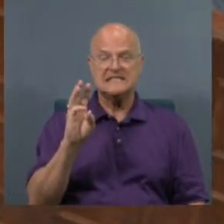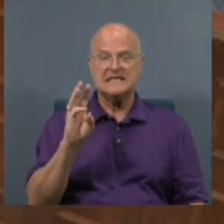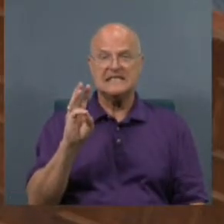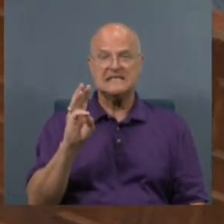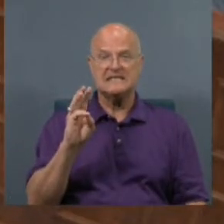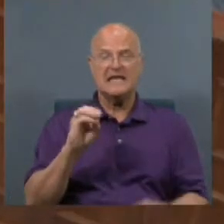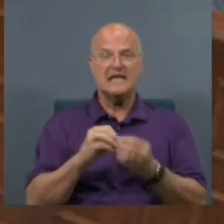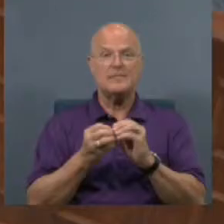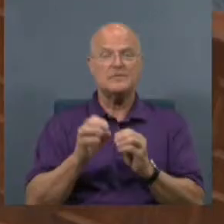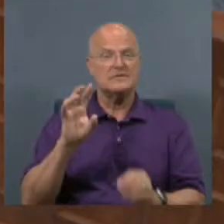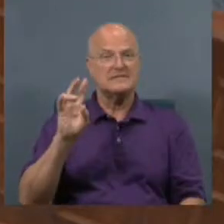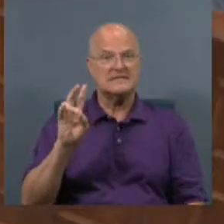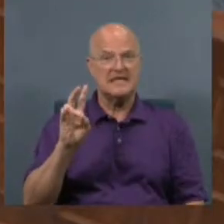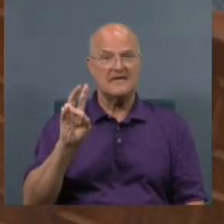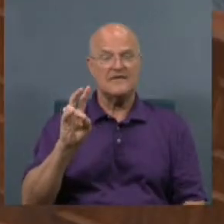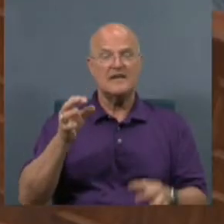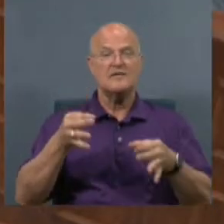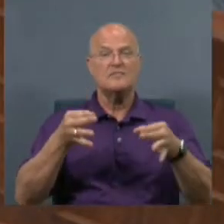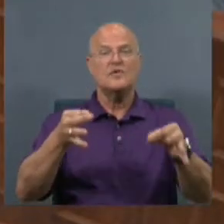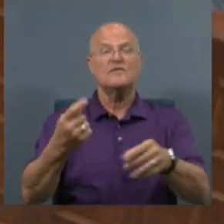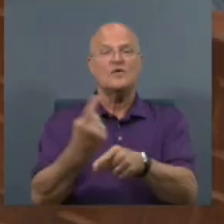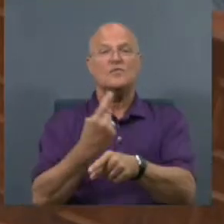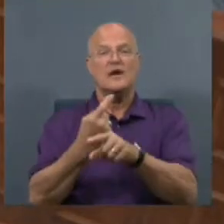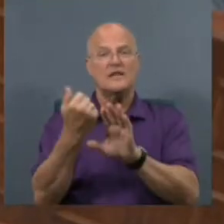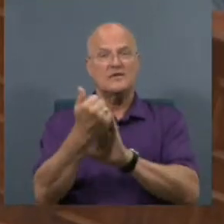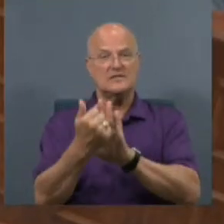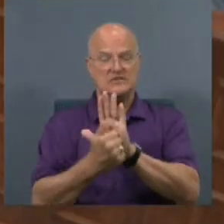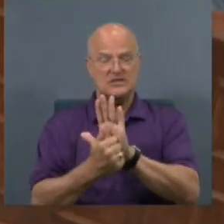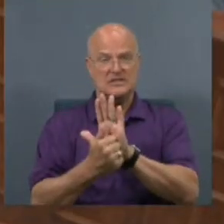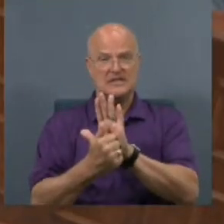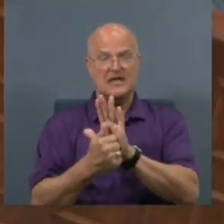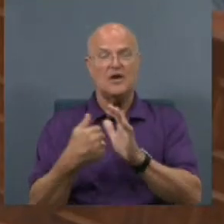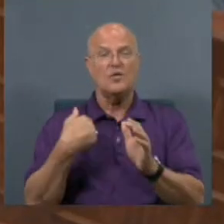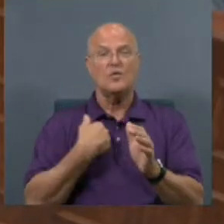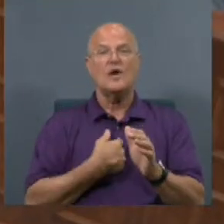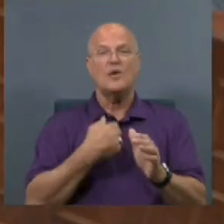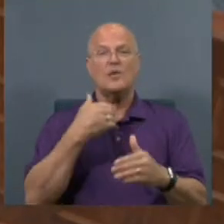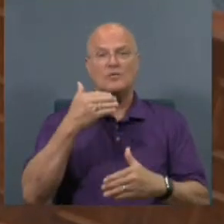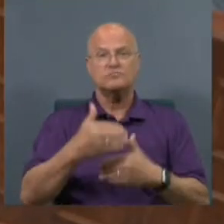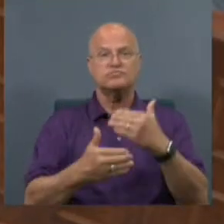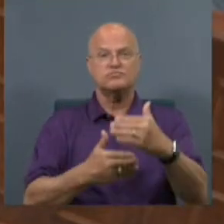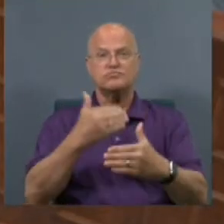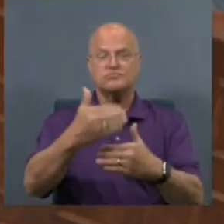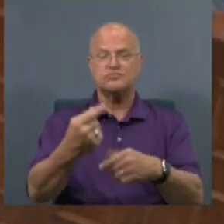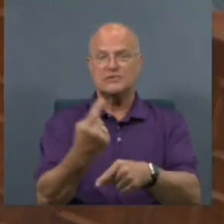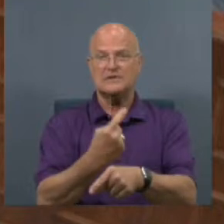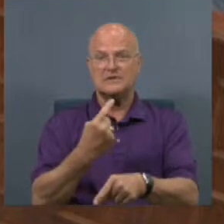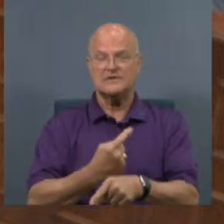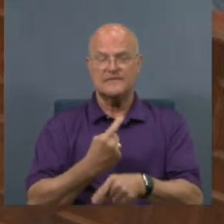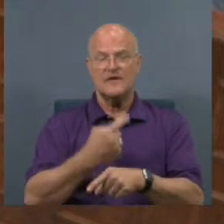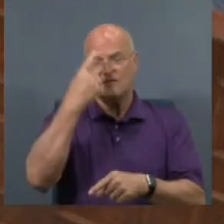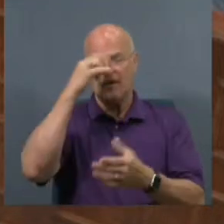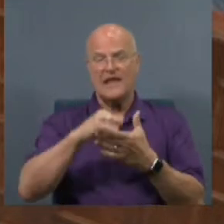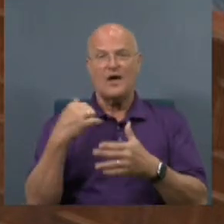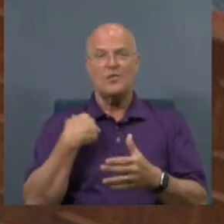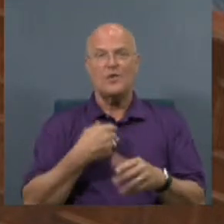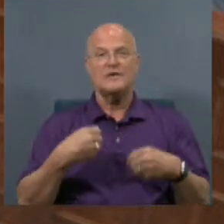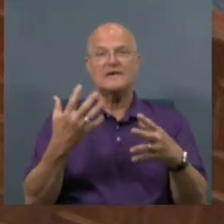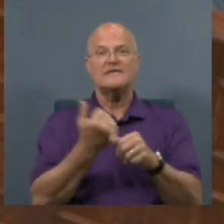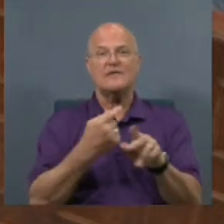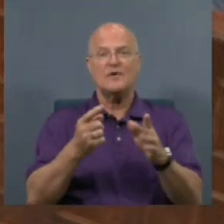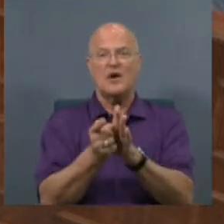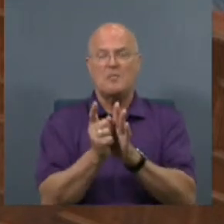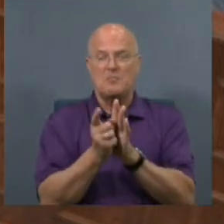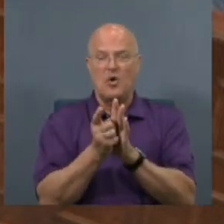and item number 7 have been moved to the regular agenda, and we will go in chronological order. For that, we will just give everyone